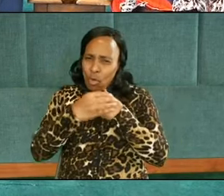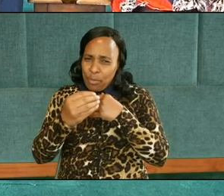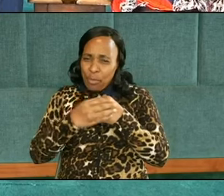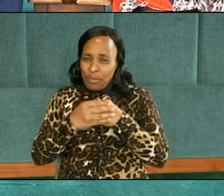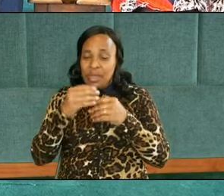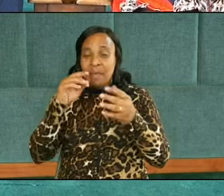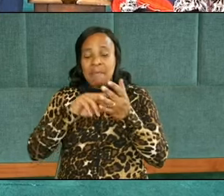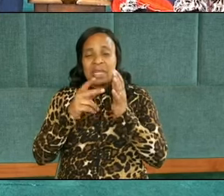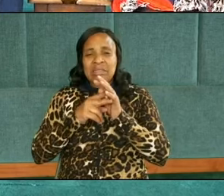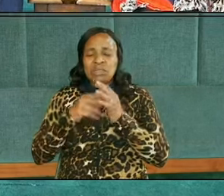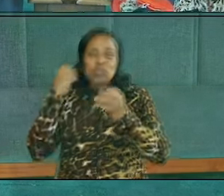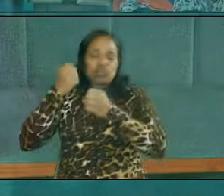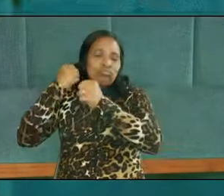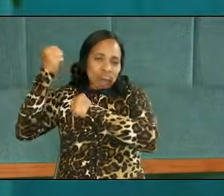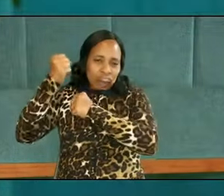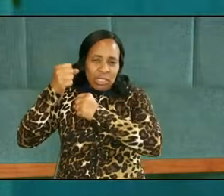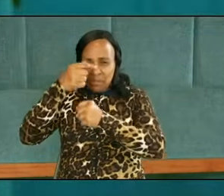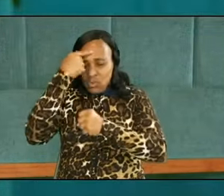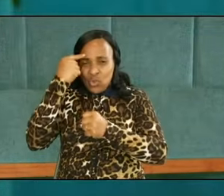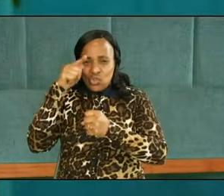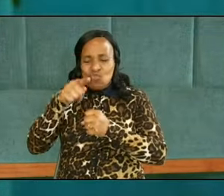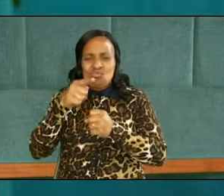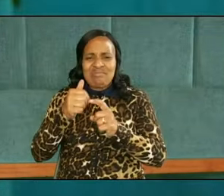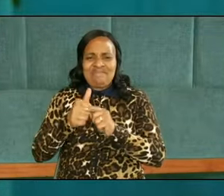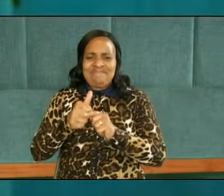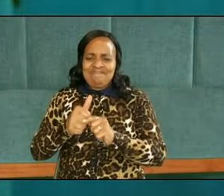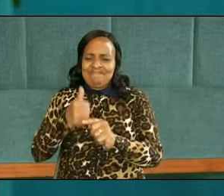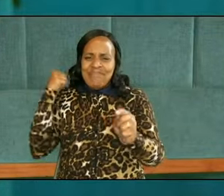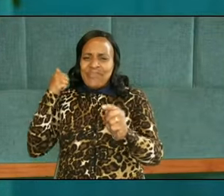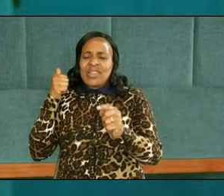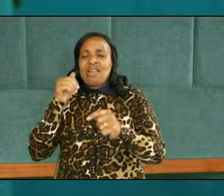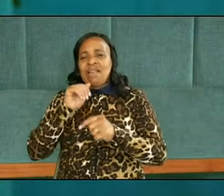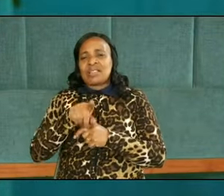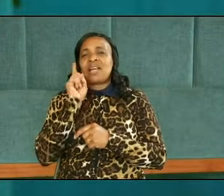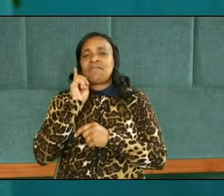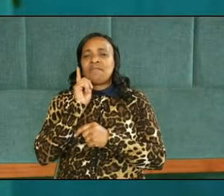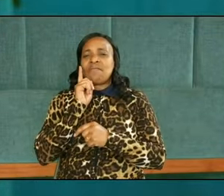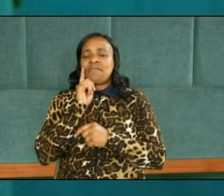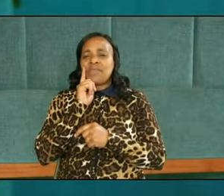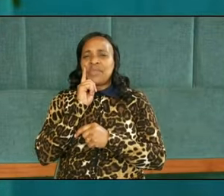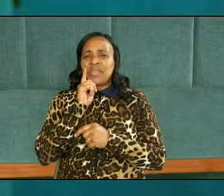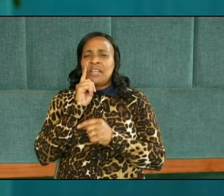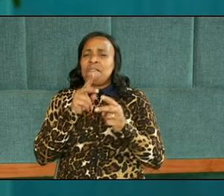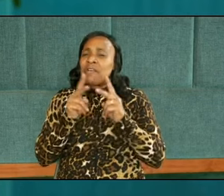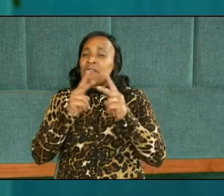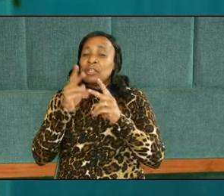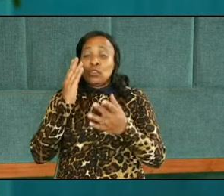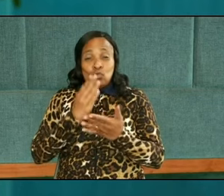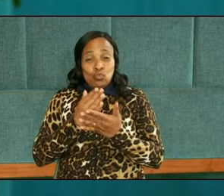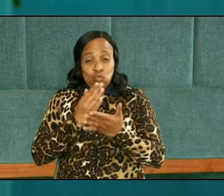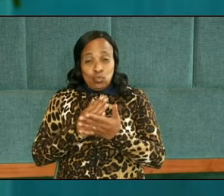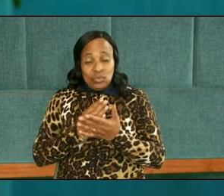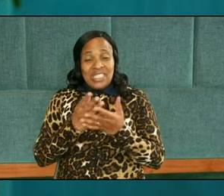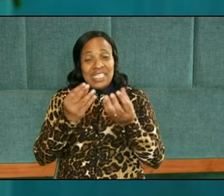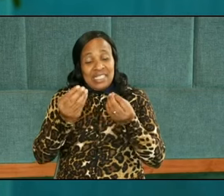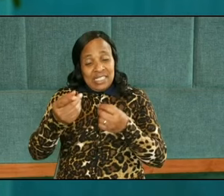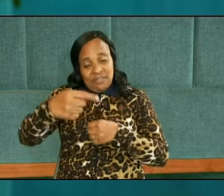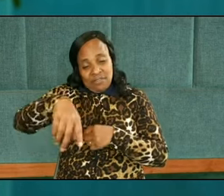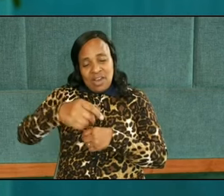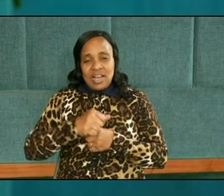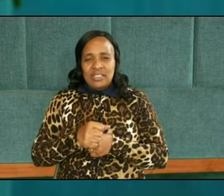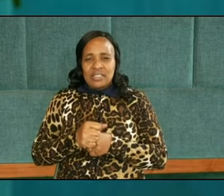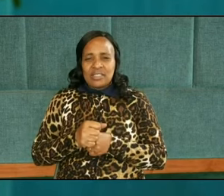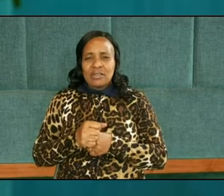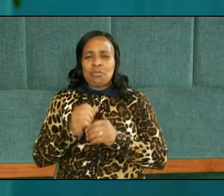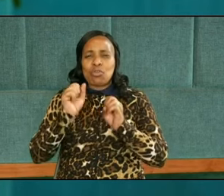because you deny yourself your own personality And it is very true that it is very easy for us to